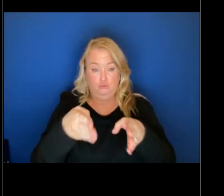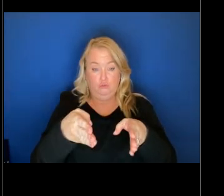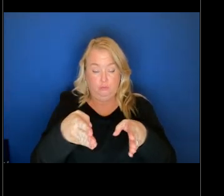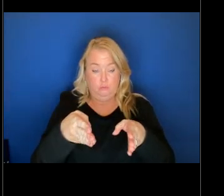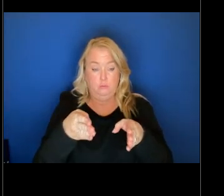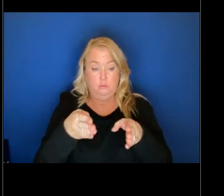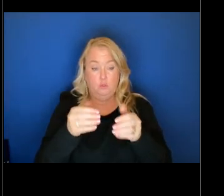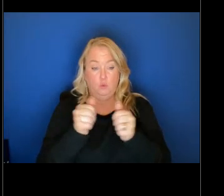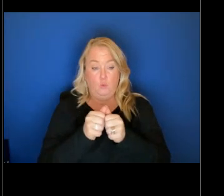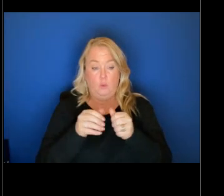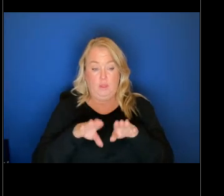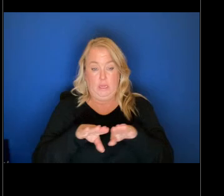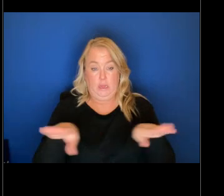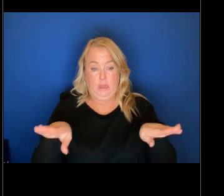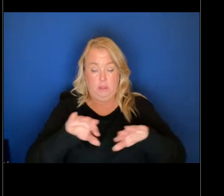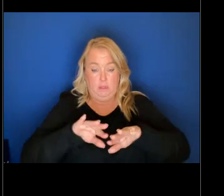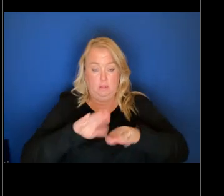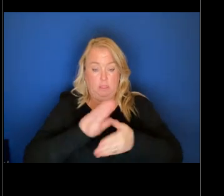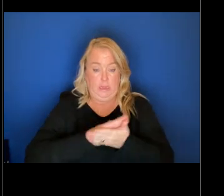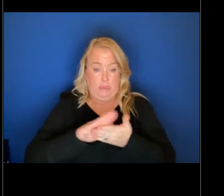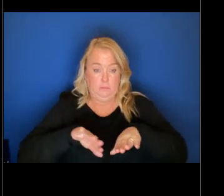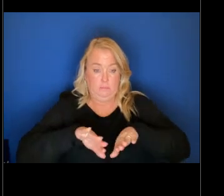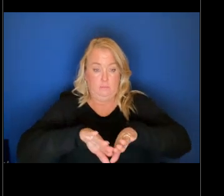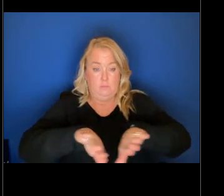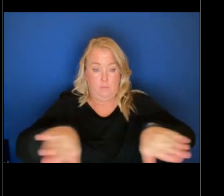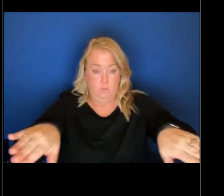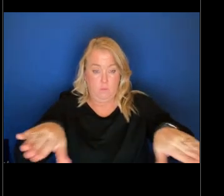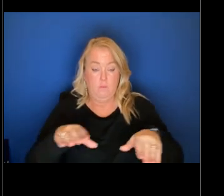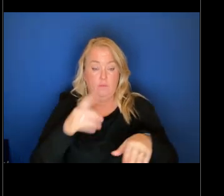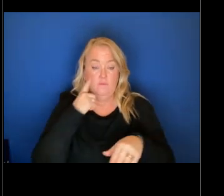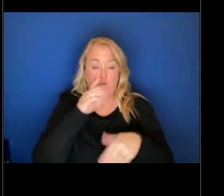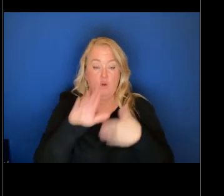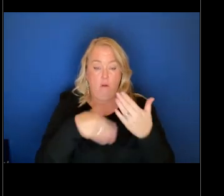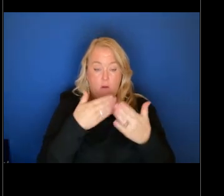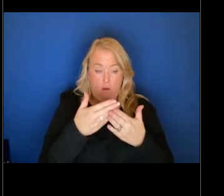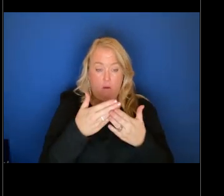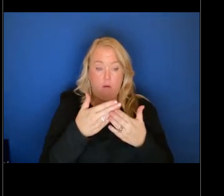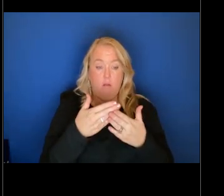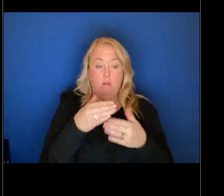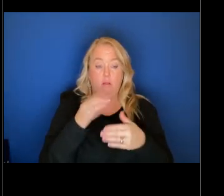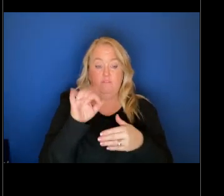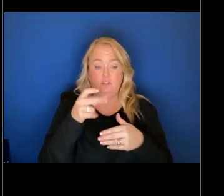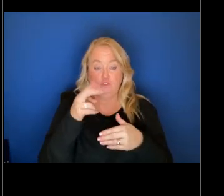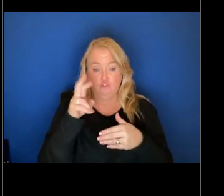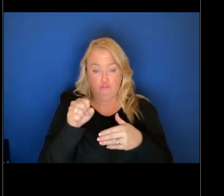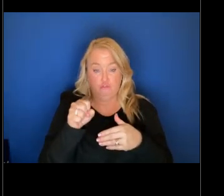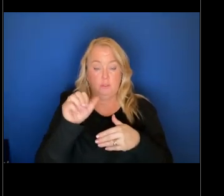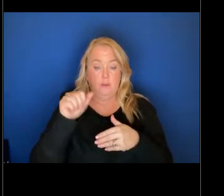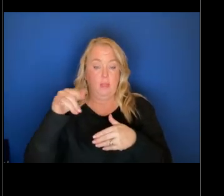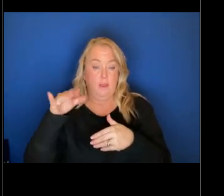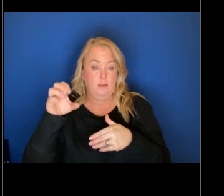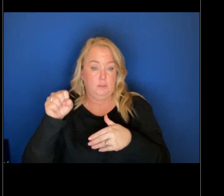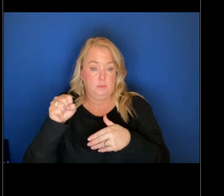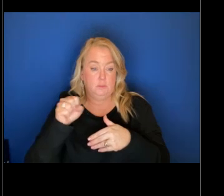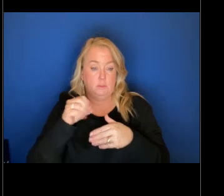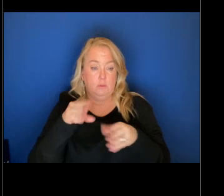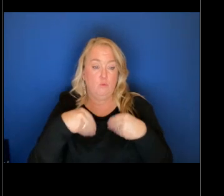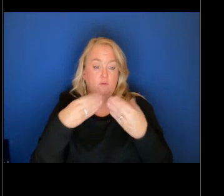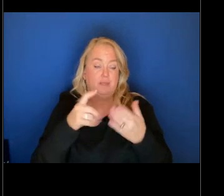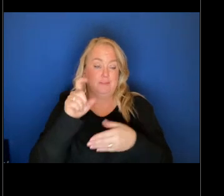clear floor spaces at all fixtures and appliances provides the